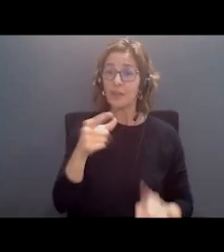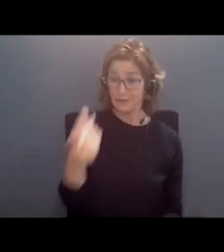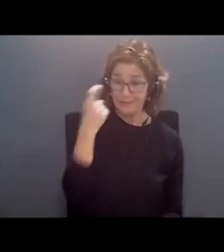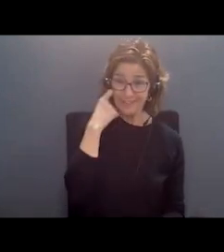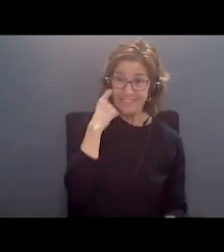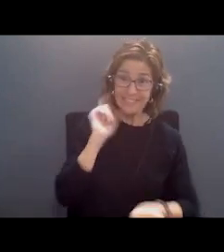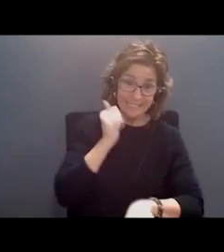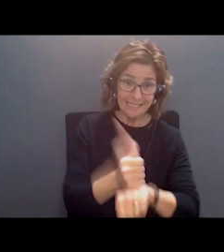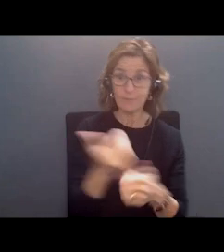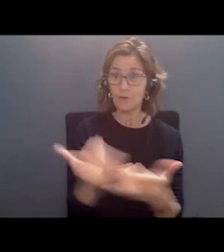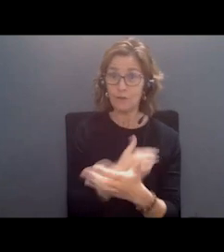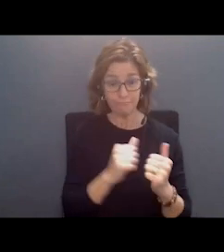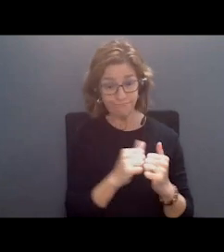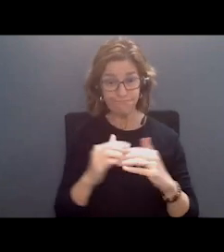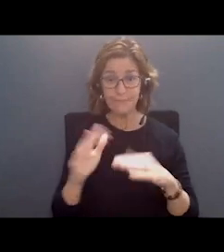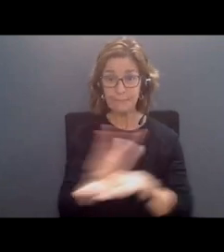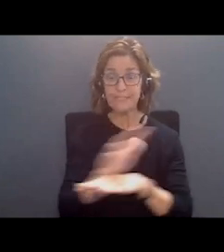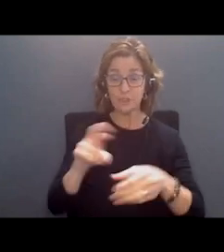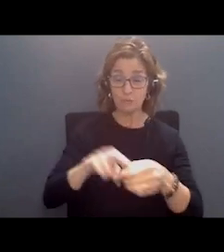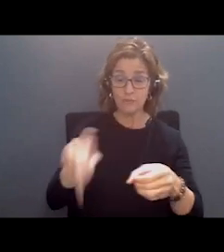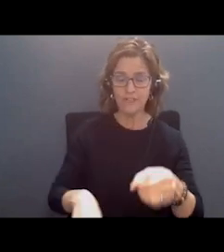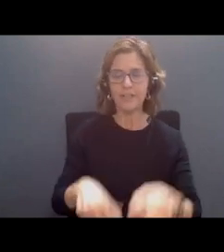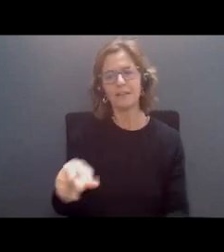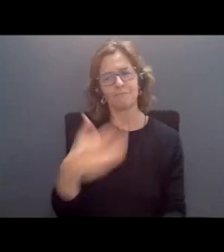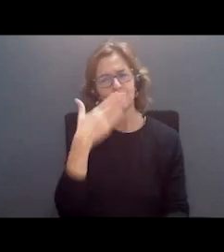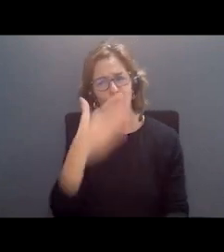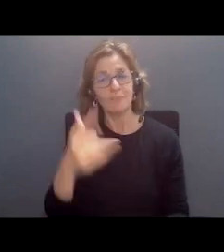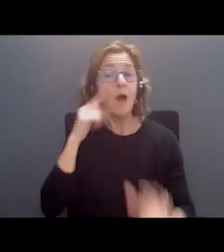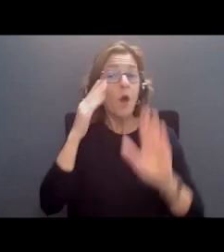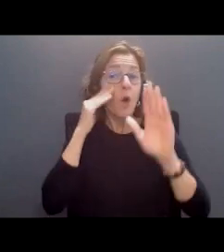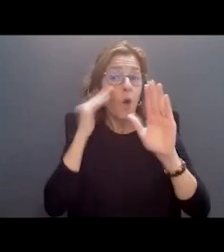best on this new journey for you. Thank you.